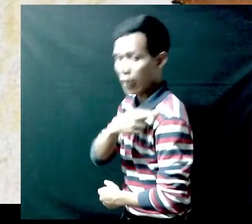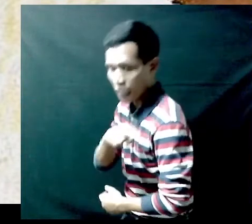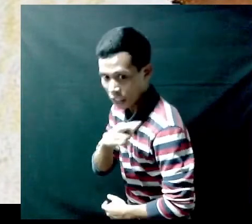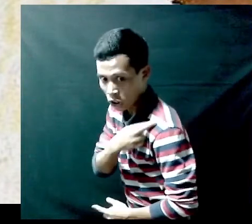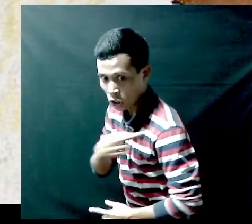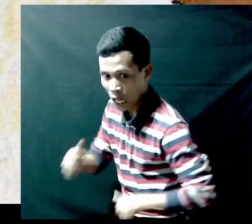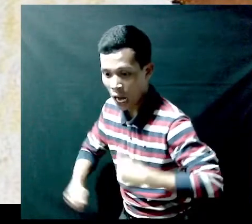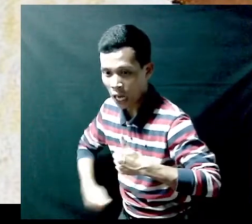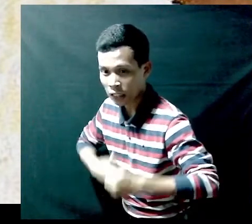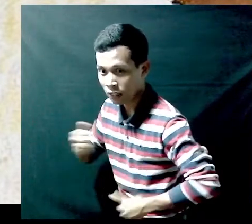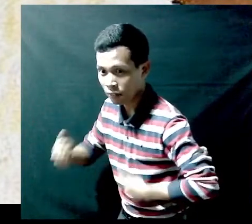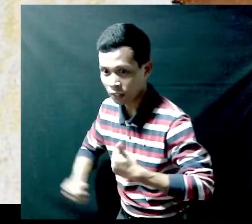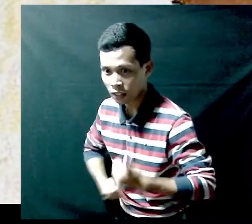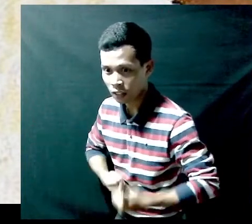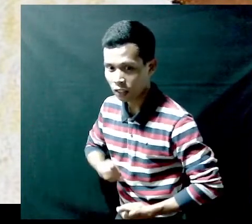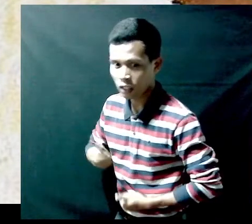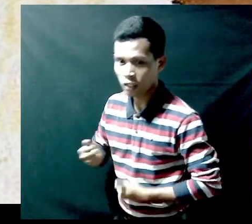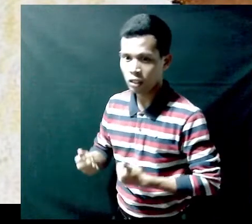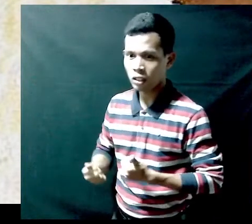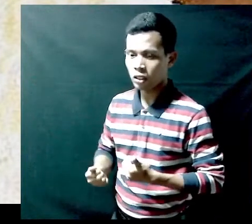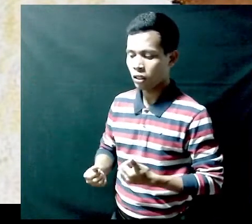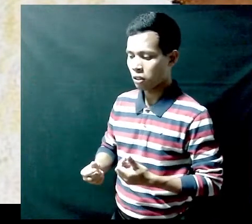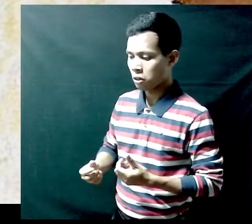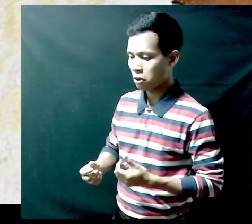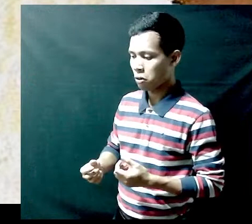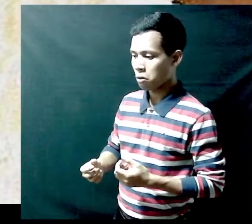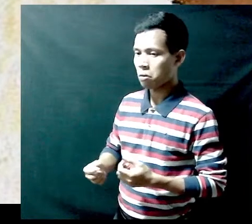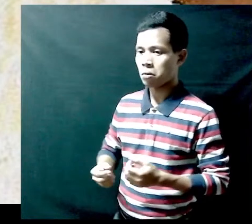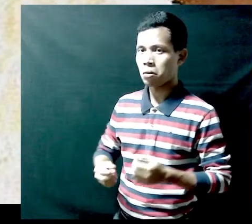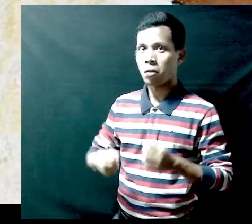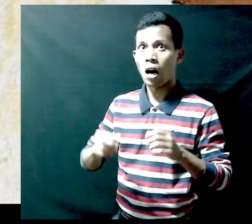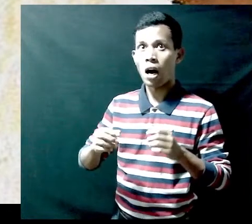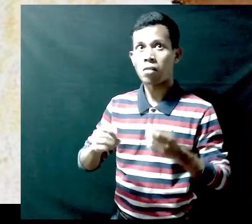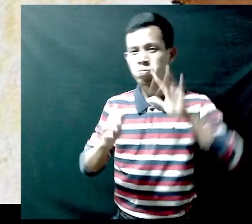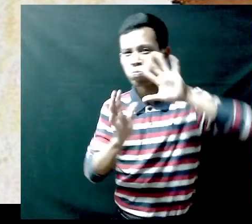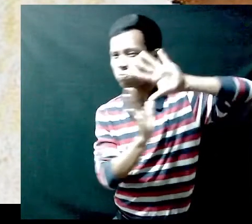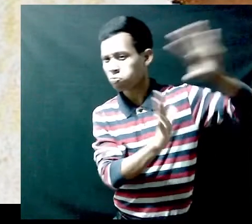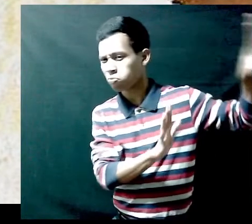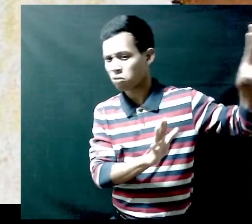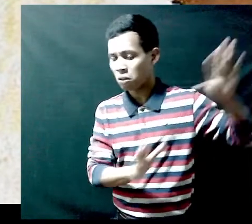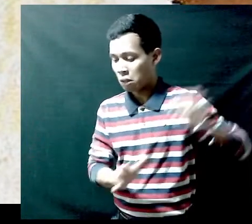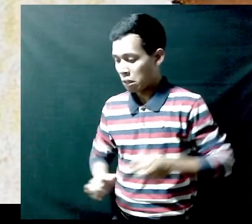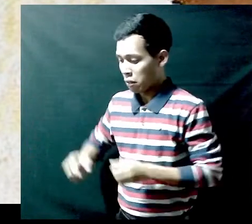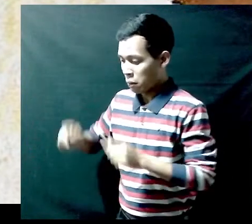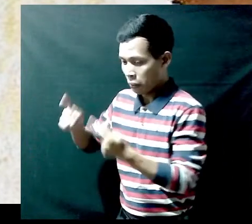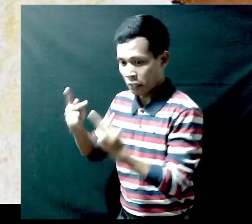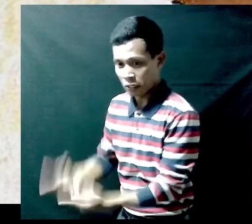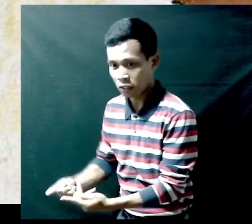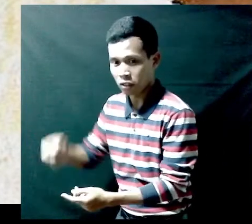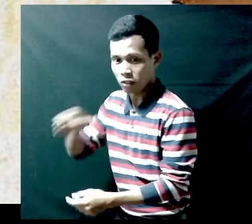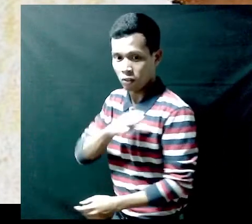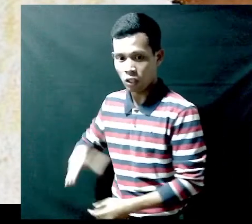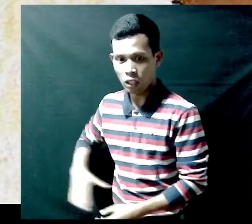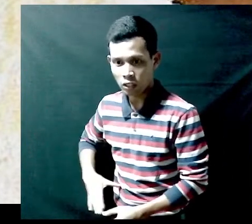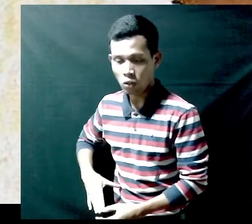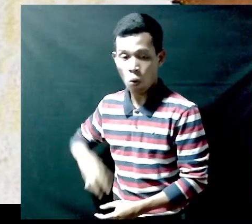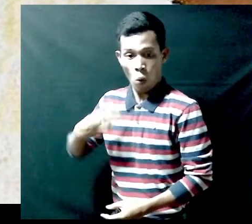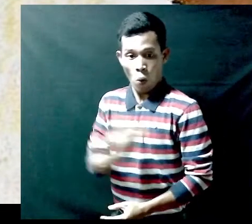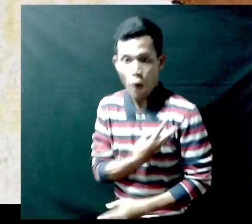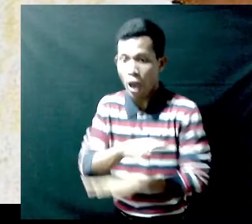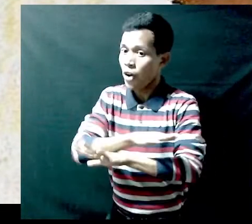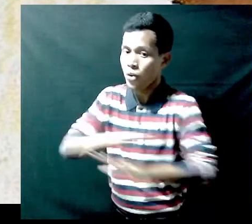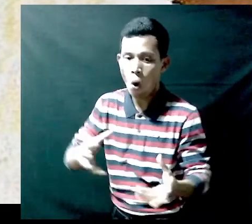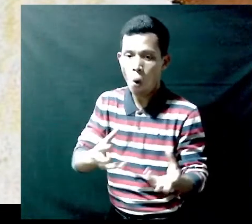activity devoid of the presence of Christ. We don't want to start anything for the